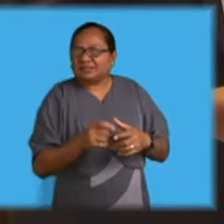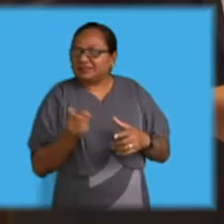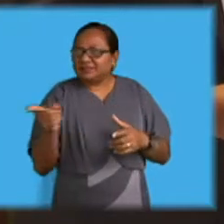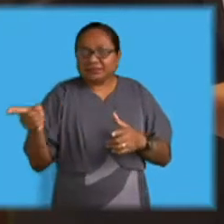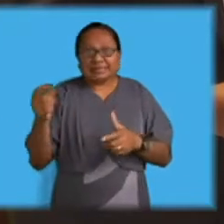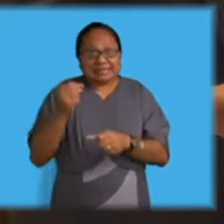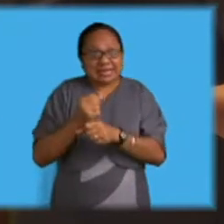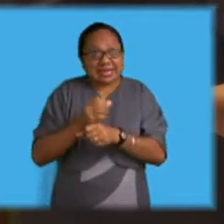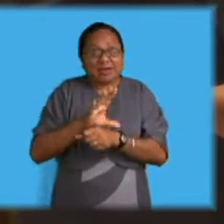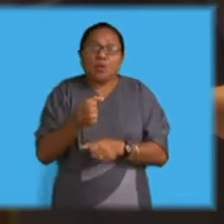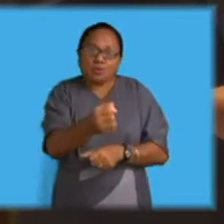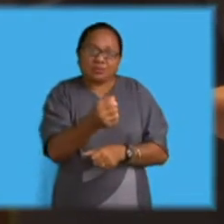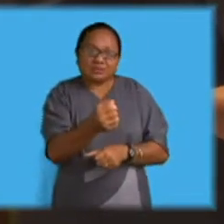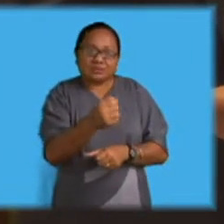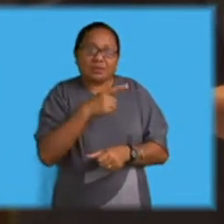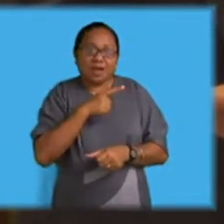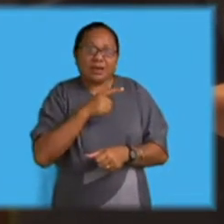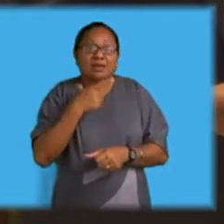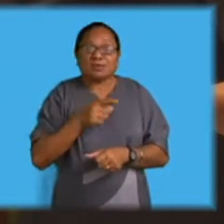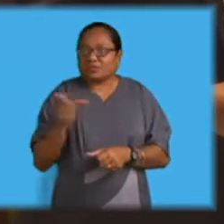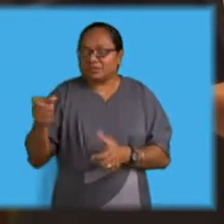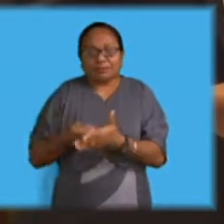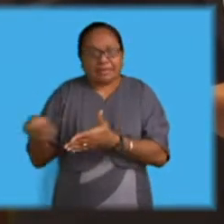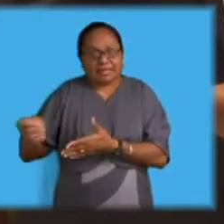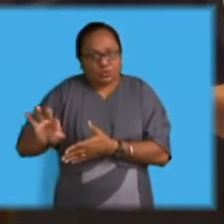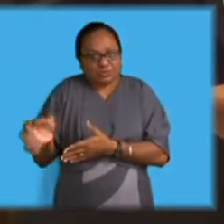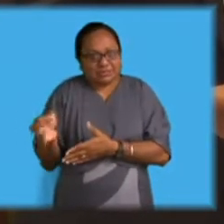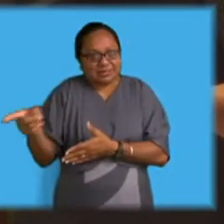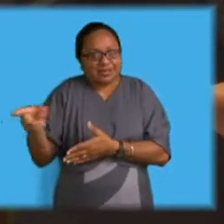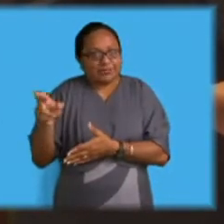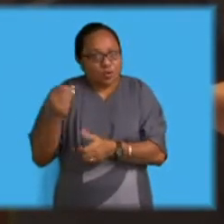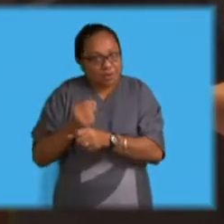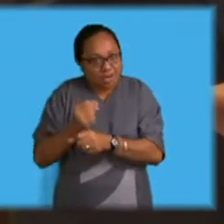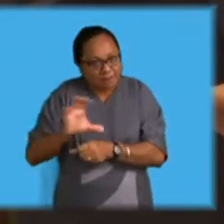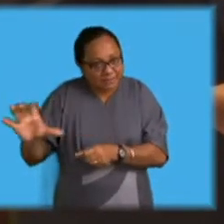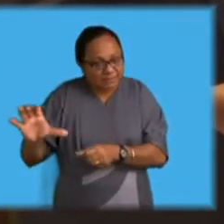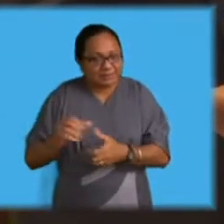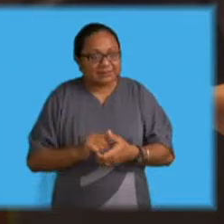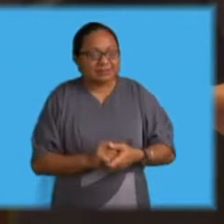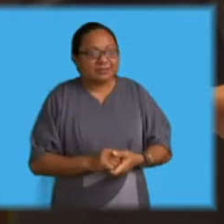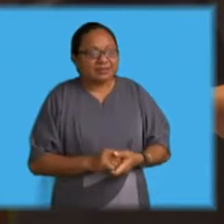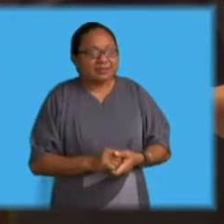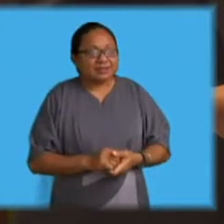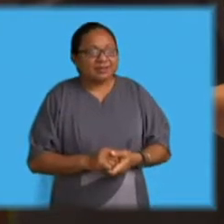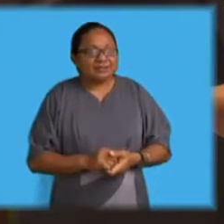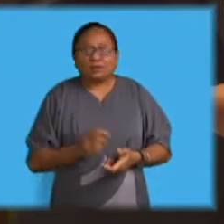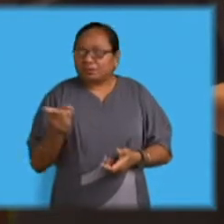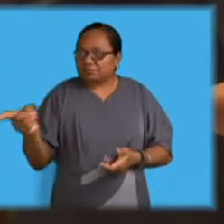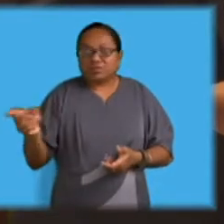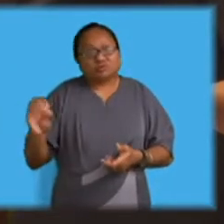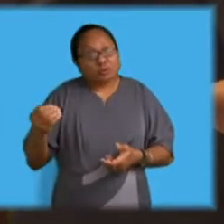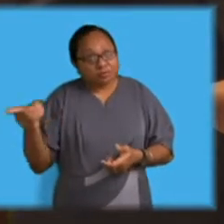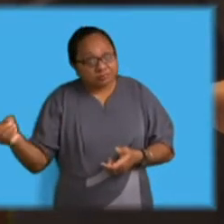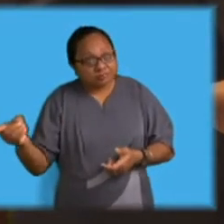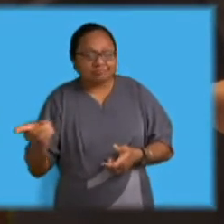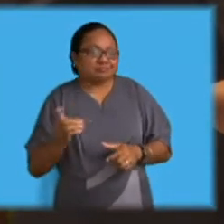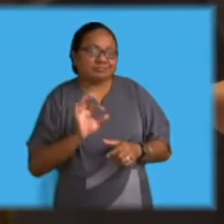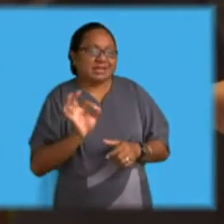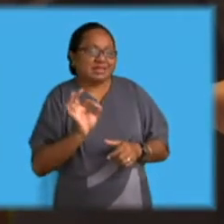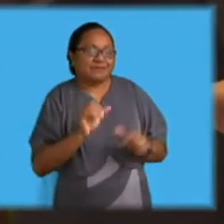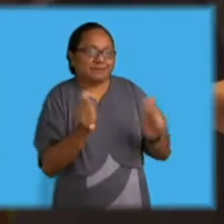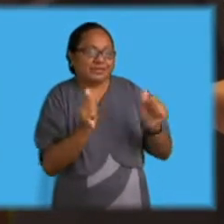contractor did receive the payment, but there were some variations, and the contractor didn't complete the work.